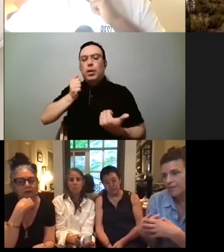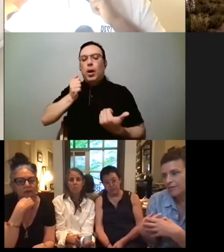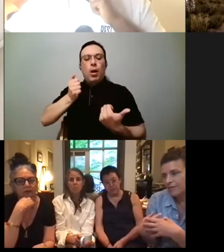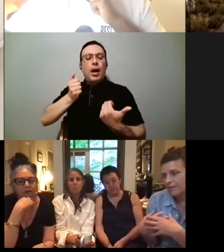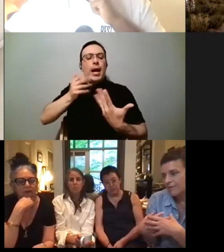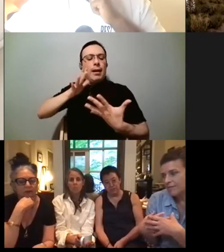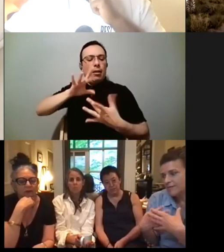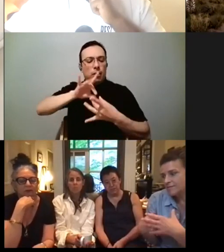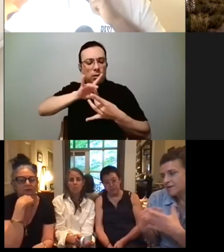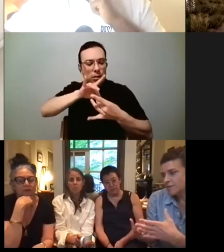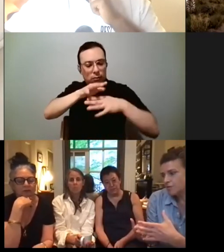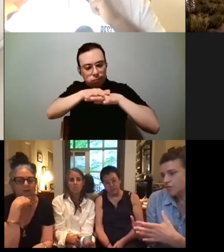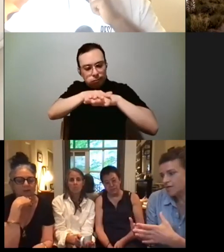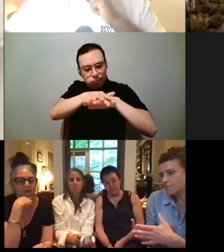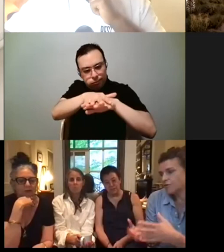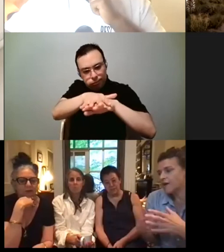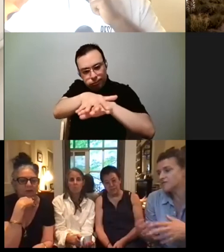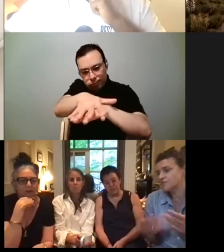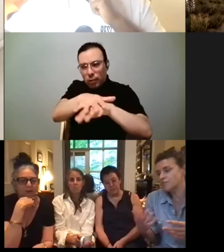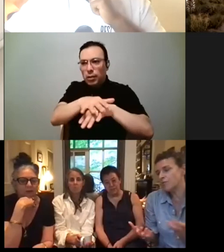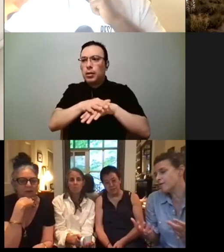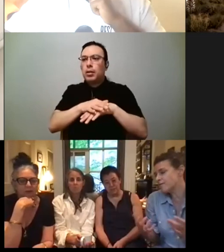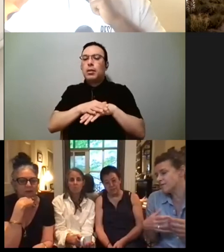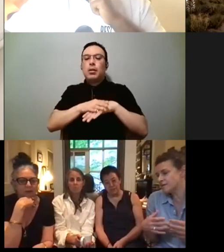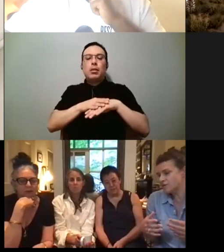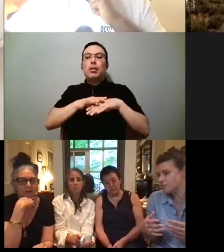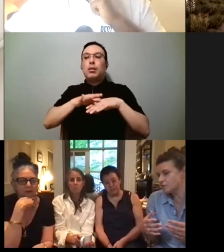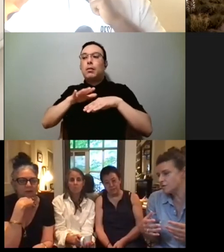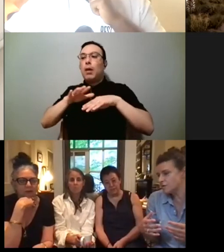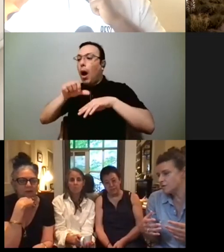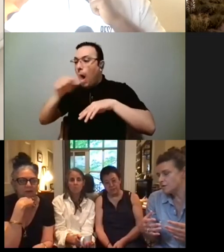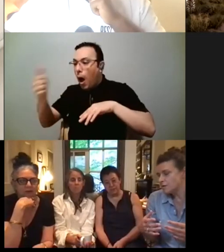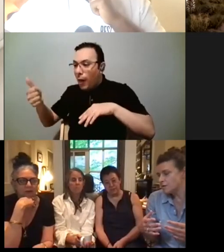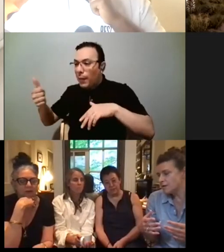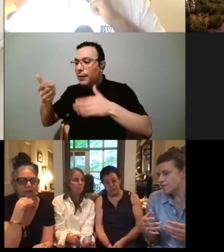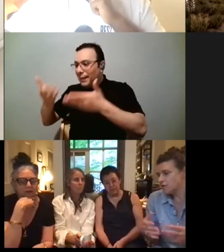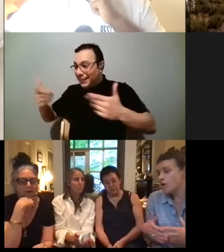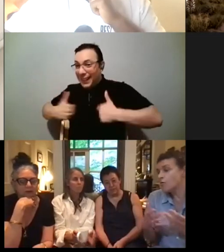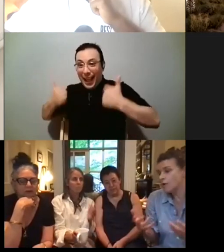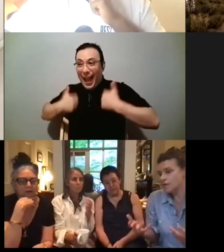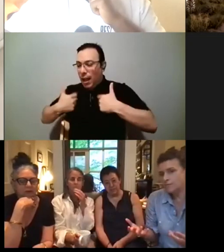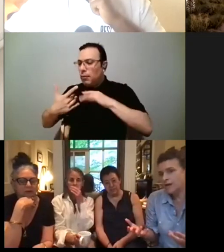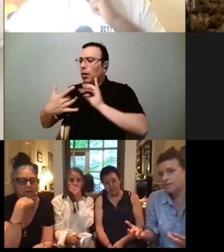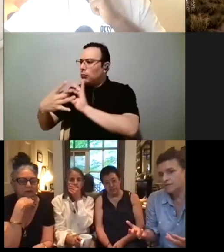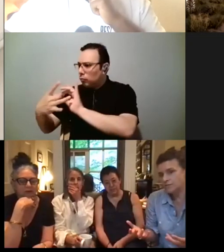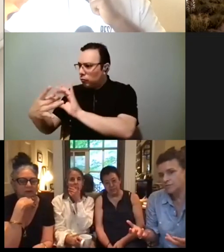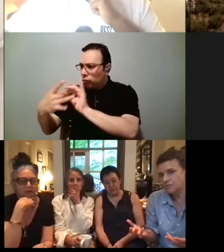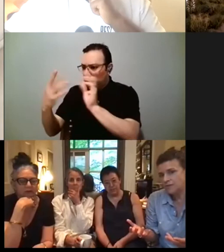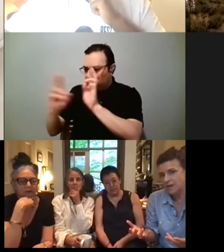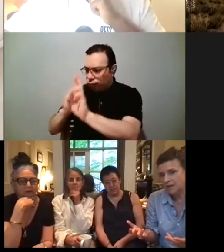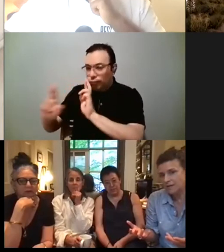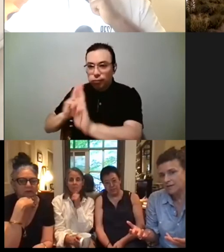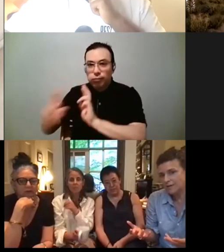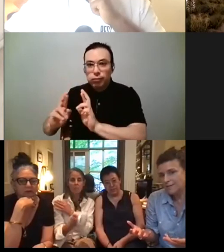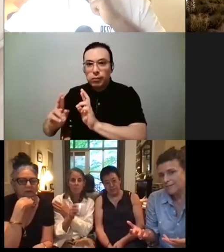that these people who have progressed to a point that they don't even know what many of these words